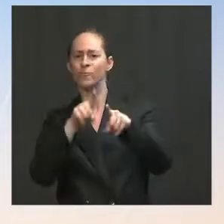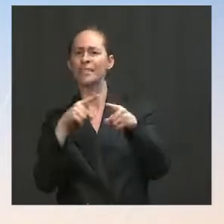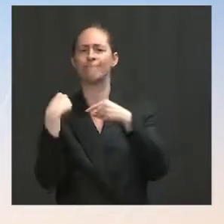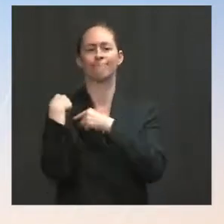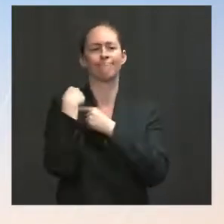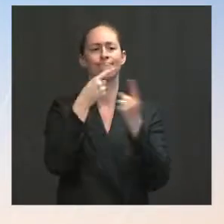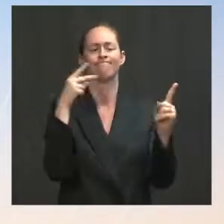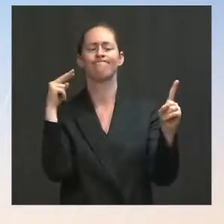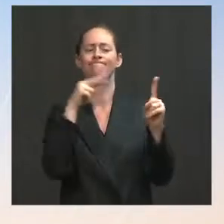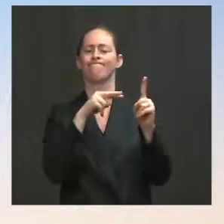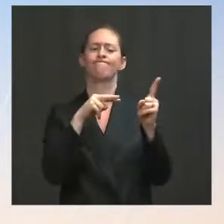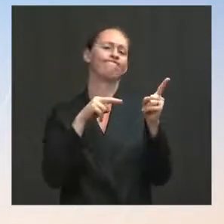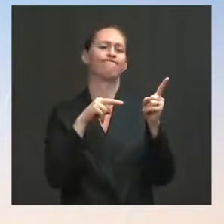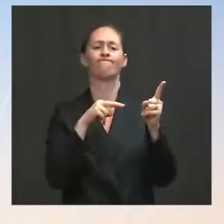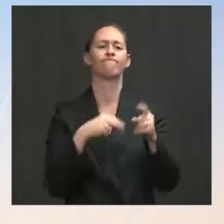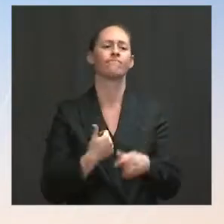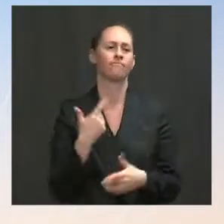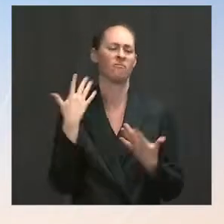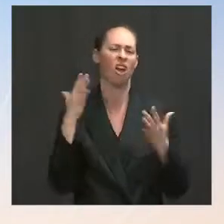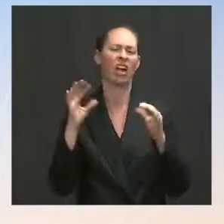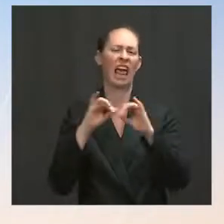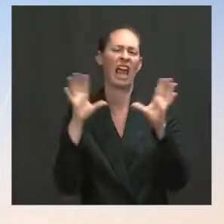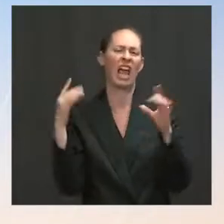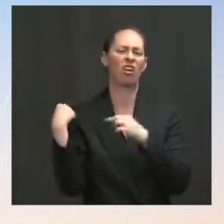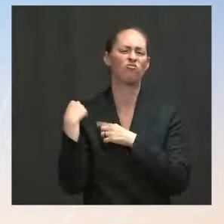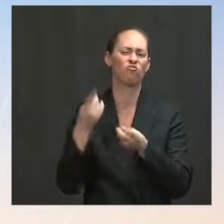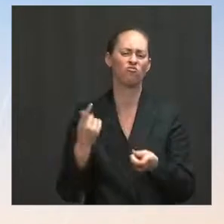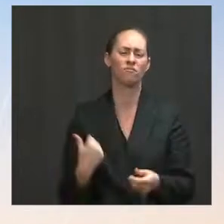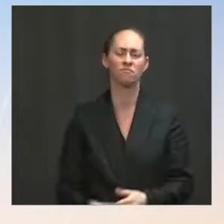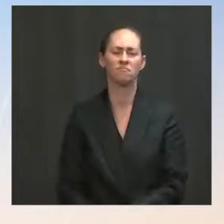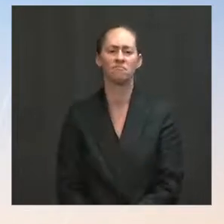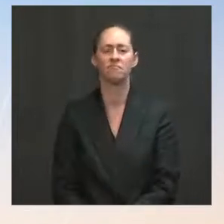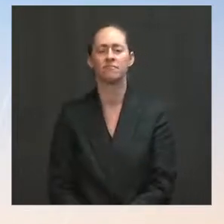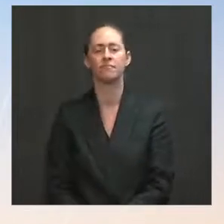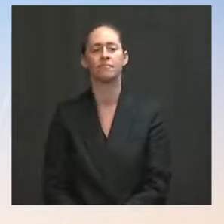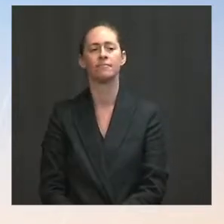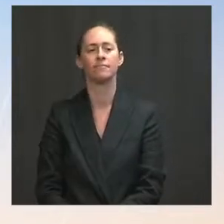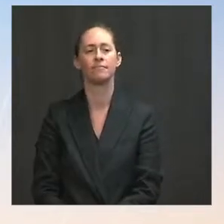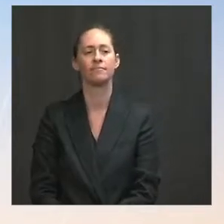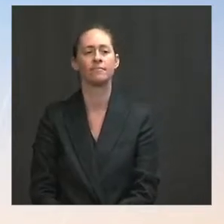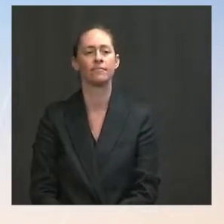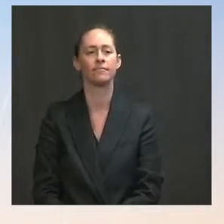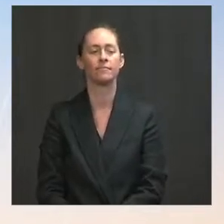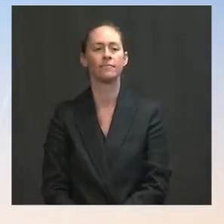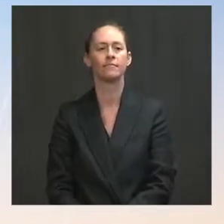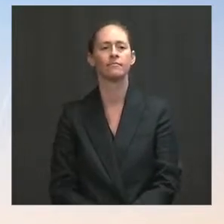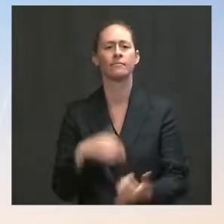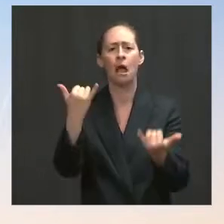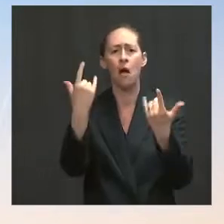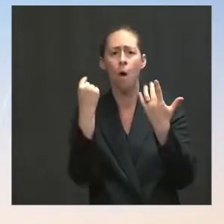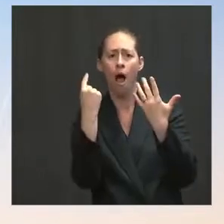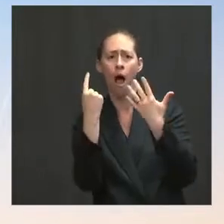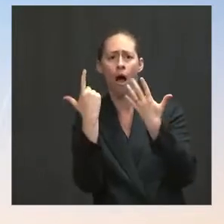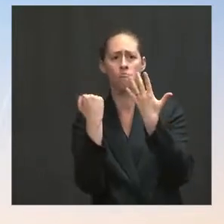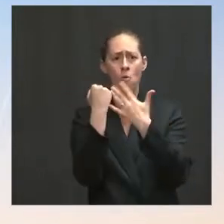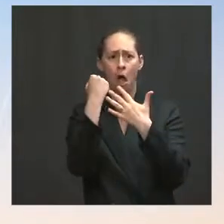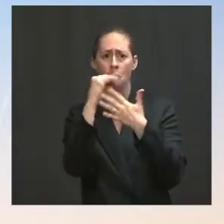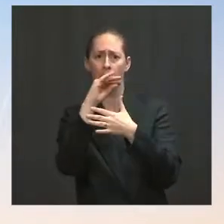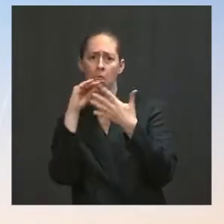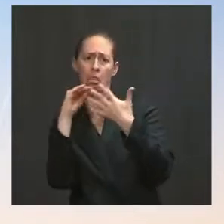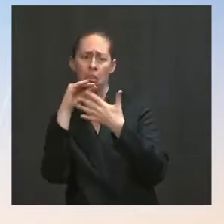back on. In terms of where it ranks in a priority order, I'm not in a position to offer that, but I can tell you that we